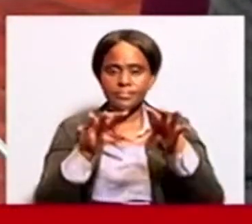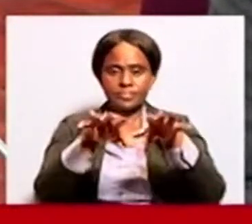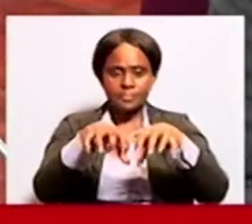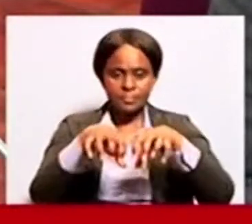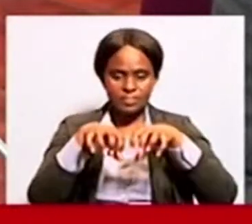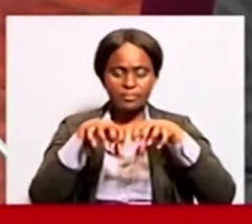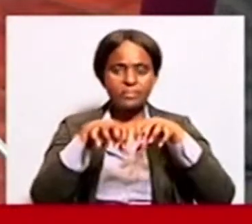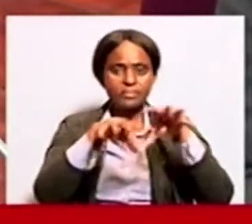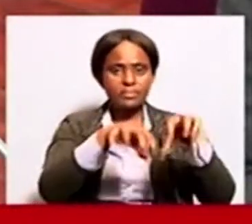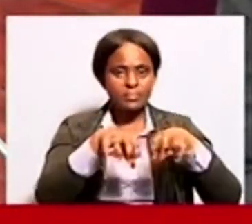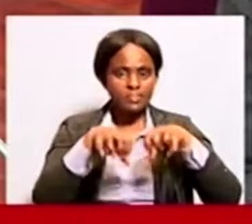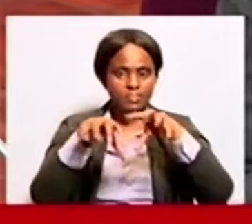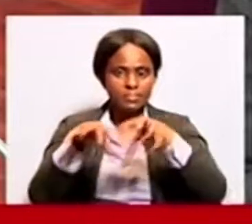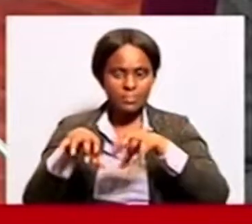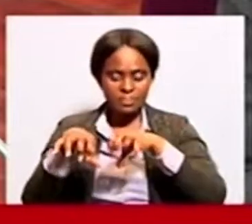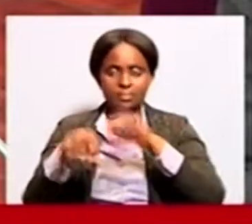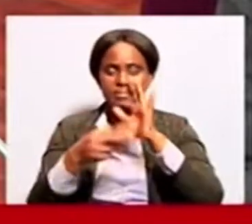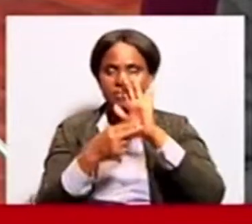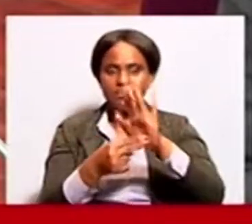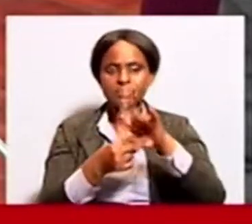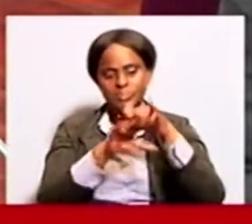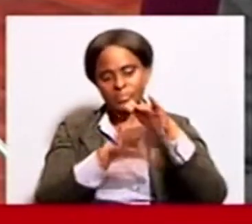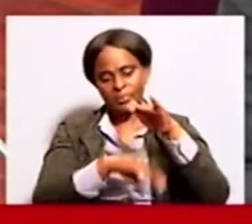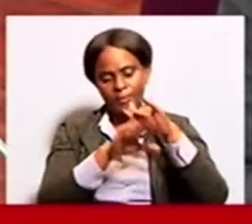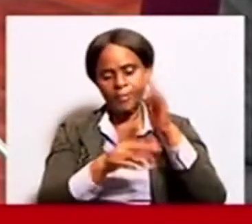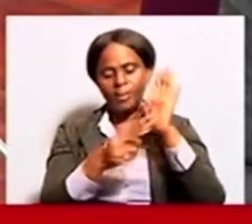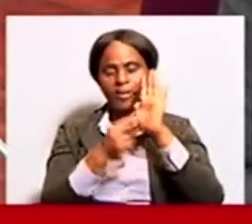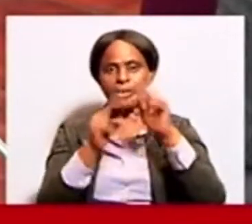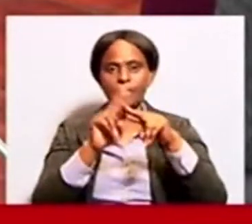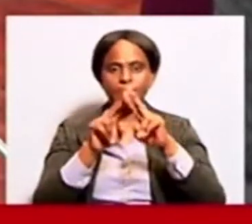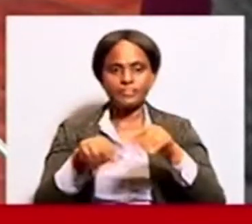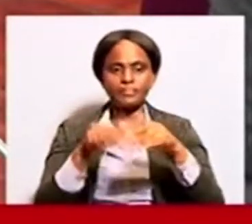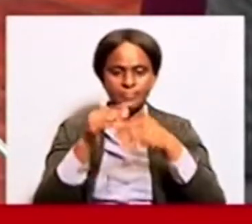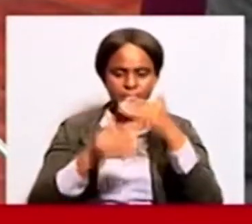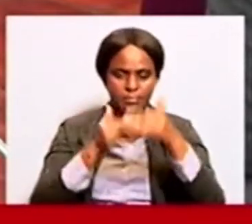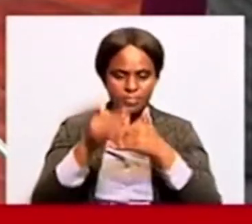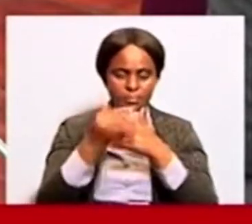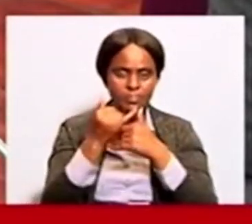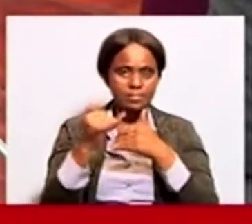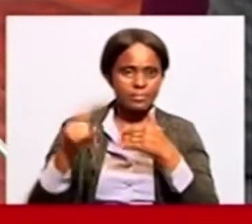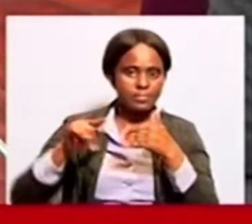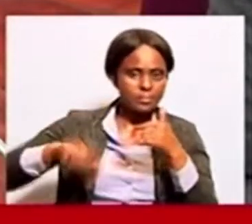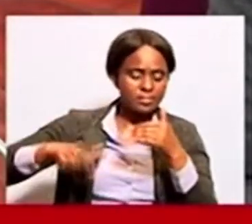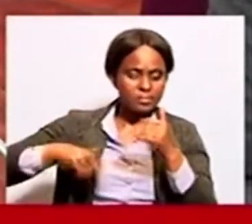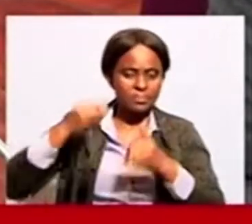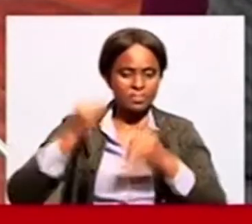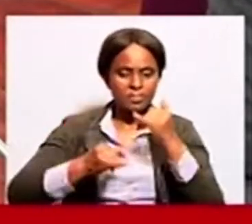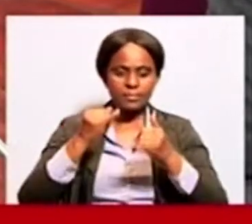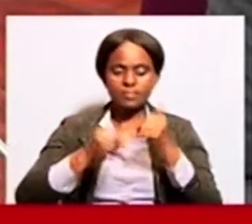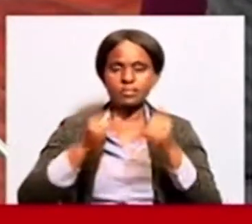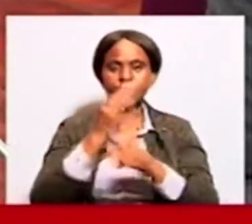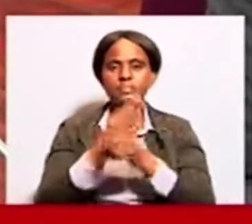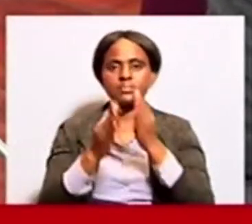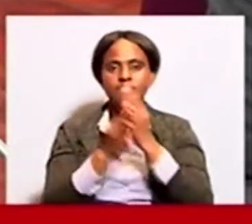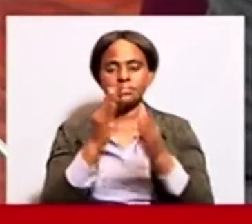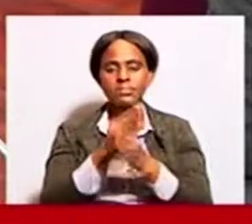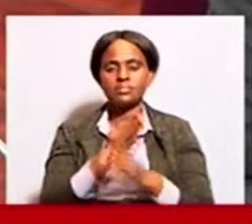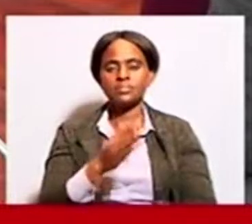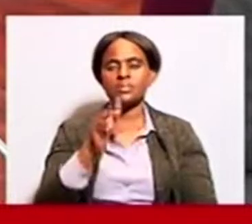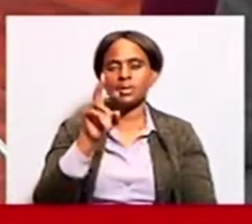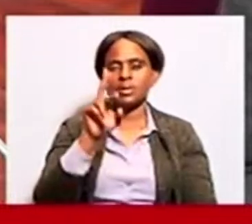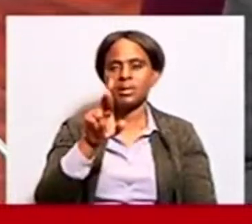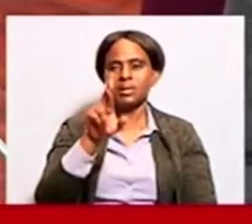is shown below, Chair. The next item is delayed completion of construction of Rizuma